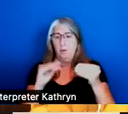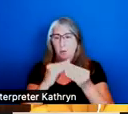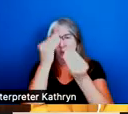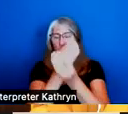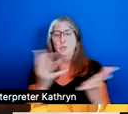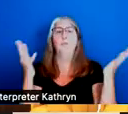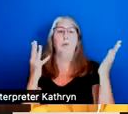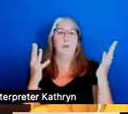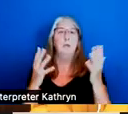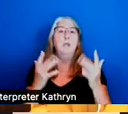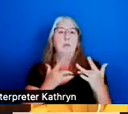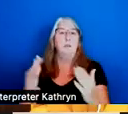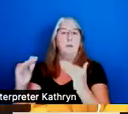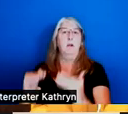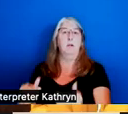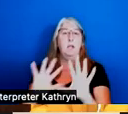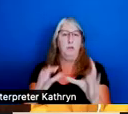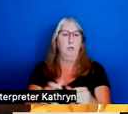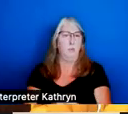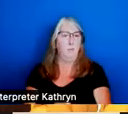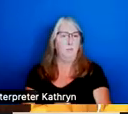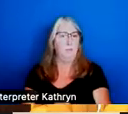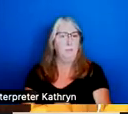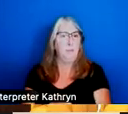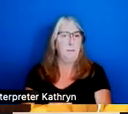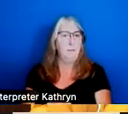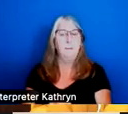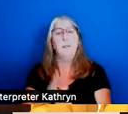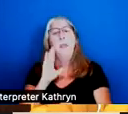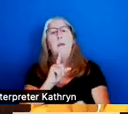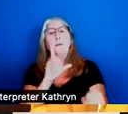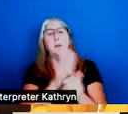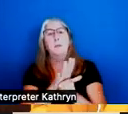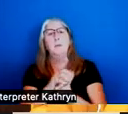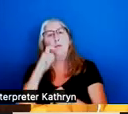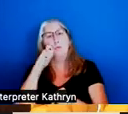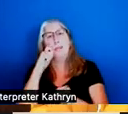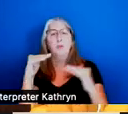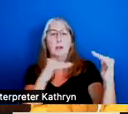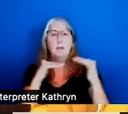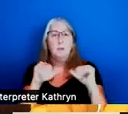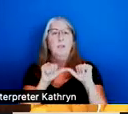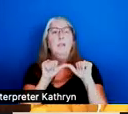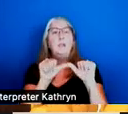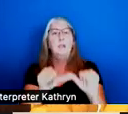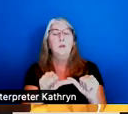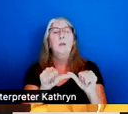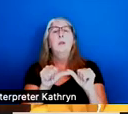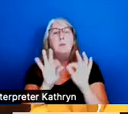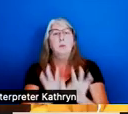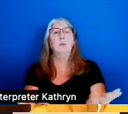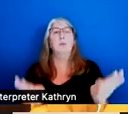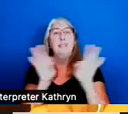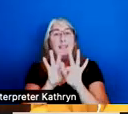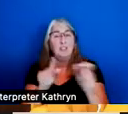communities. And our commitment to racial equity continues to significantly shift the